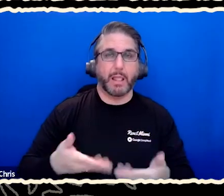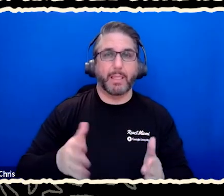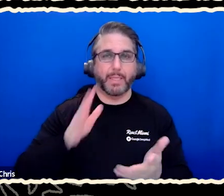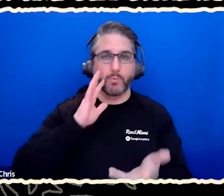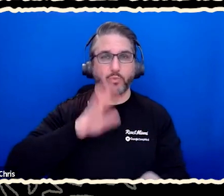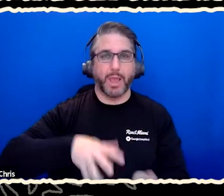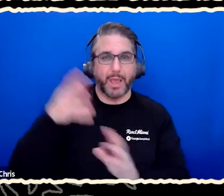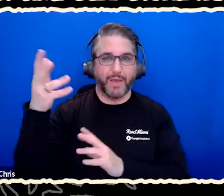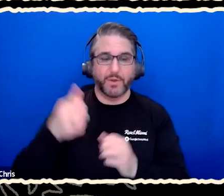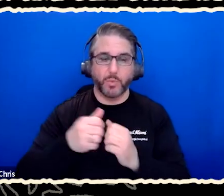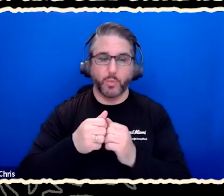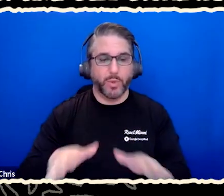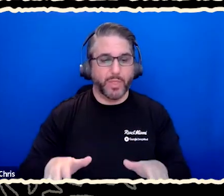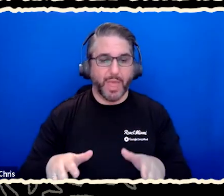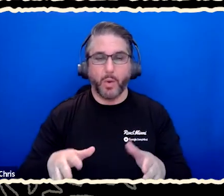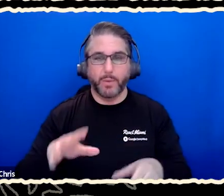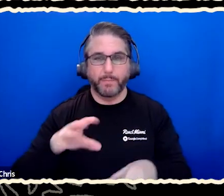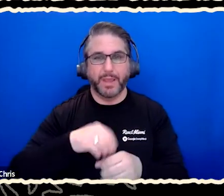being noticed.